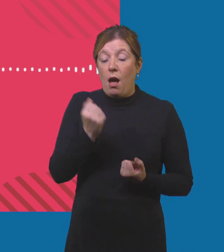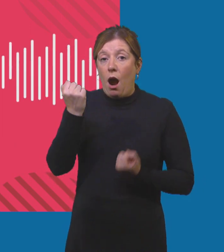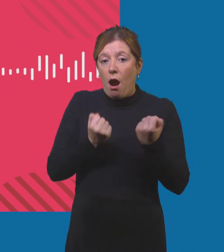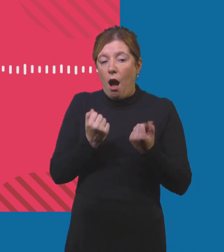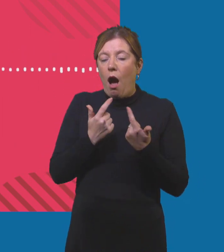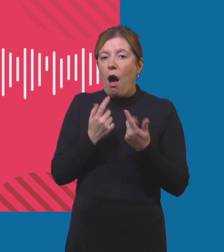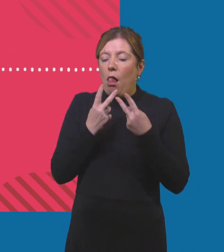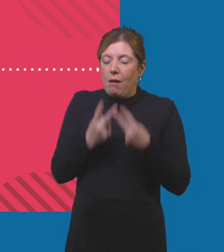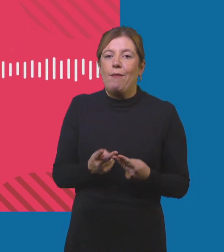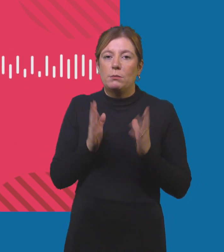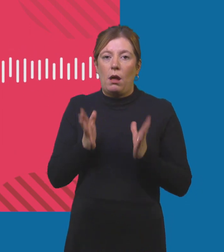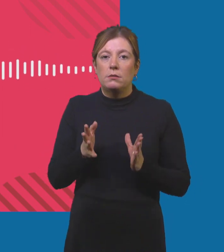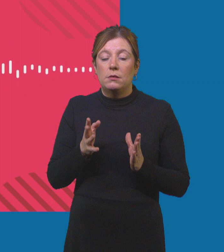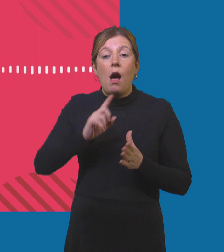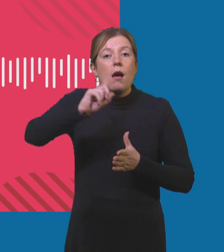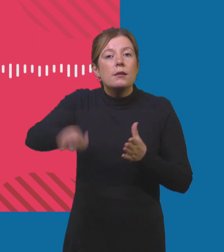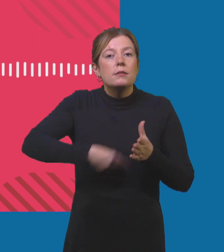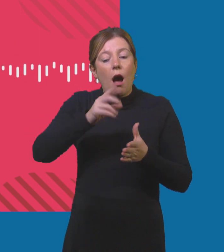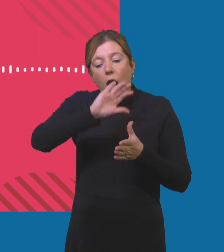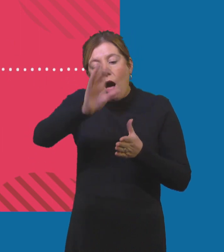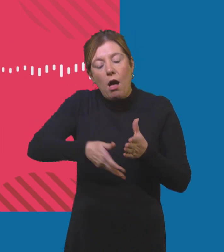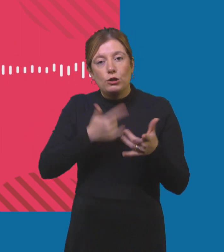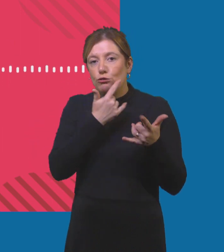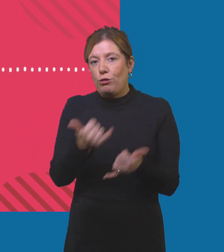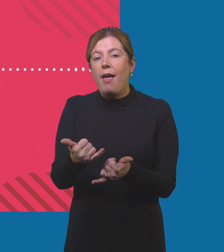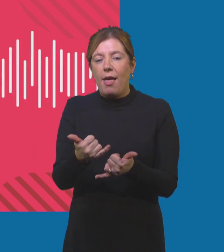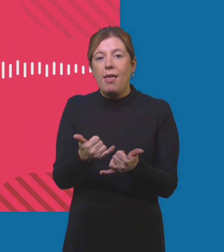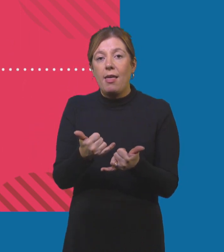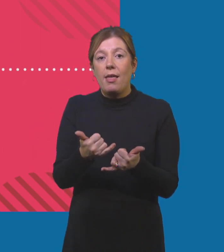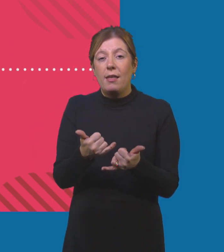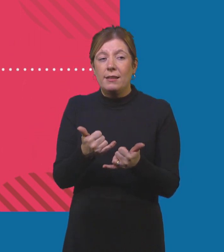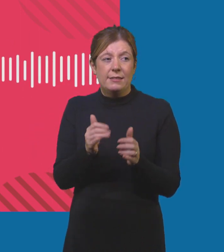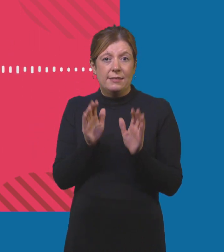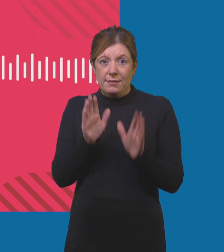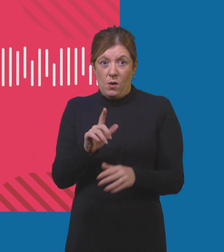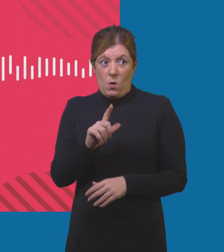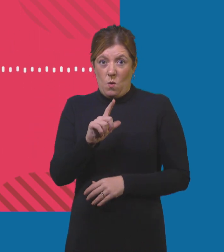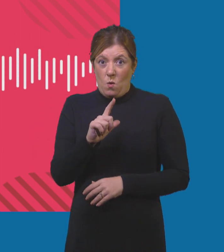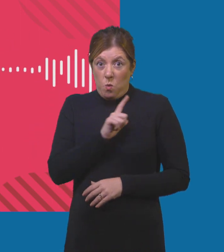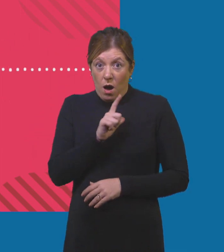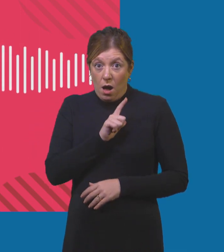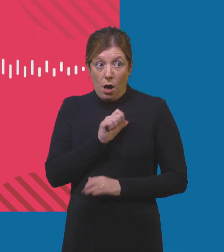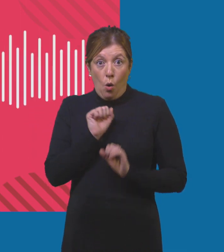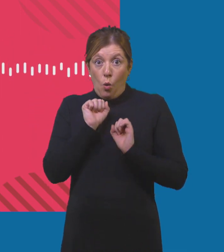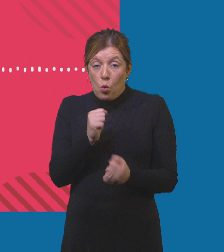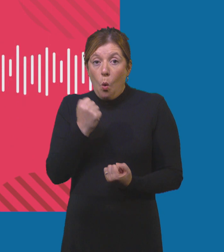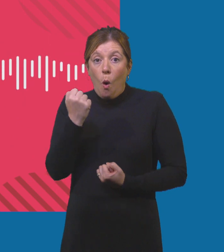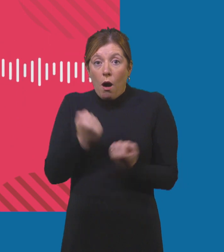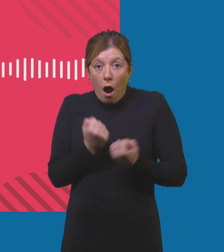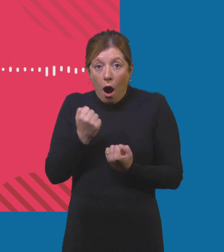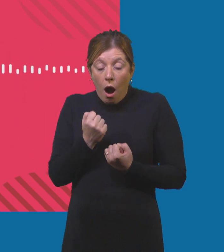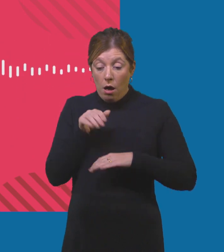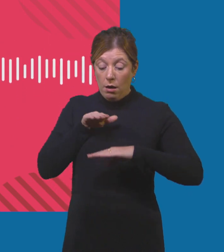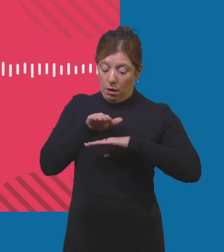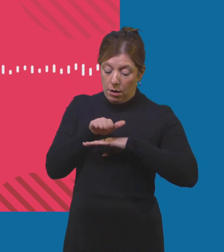car is just make sure your tyres are in good condition, because it's the only part of your car that actually connects the car to